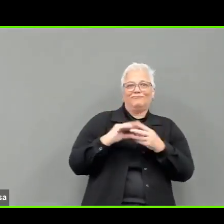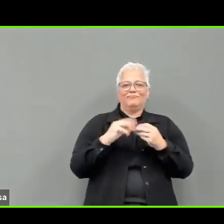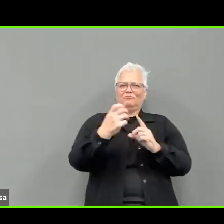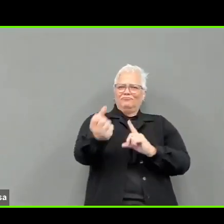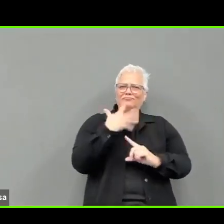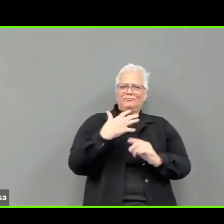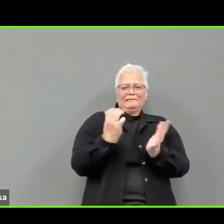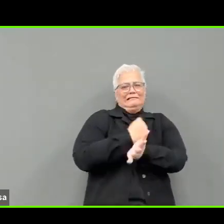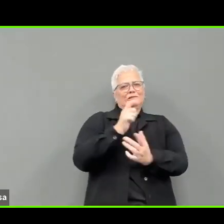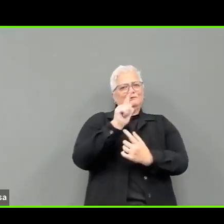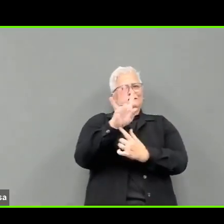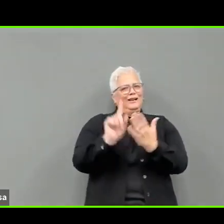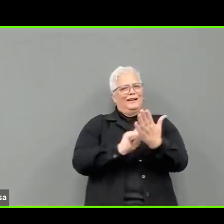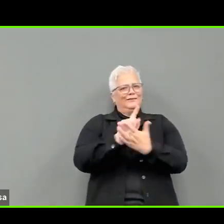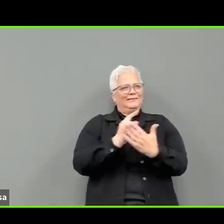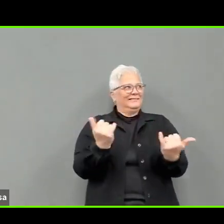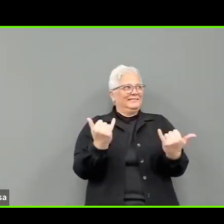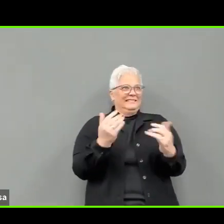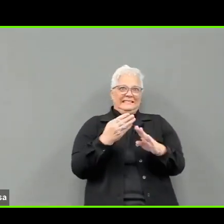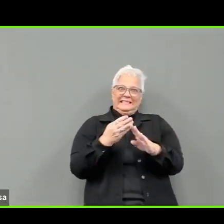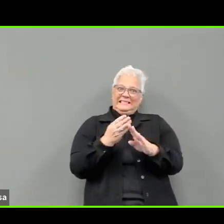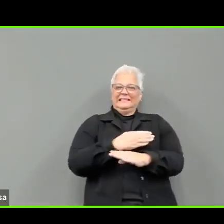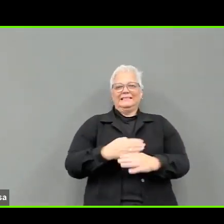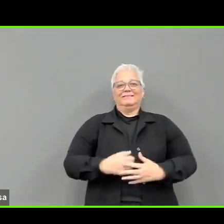Thank you, Mayor Bonham. Please stand by.